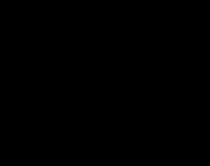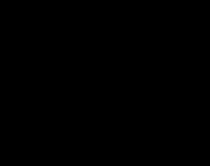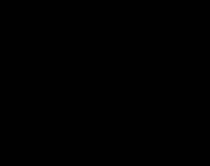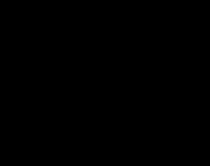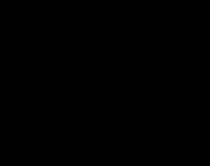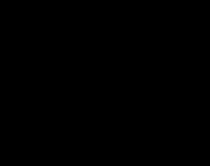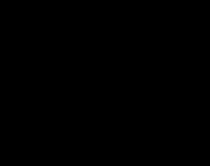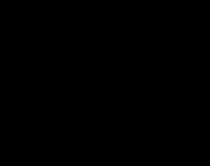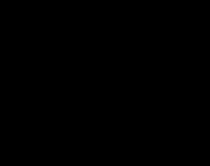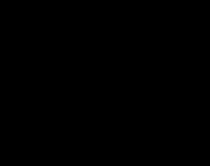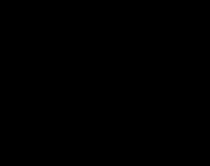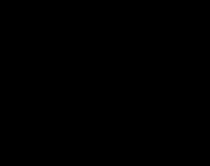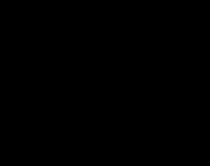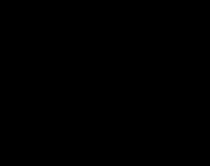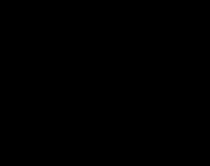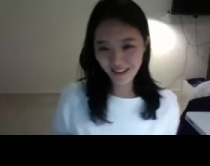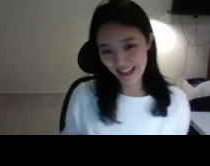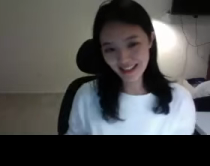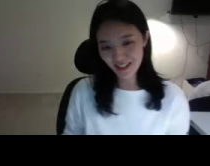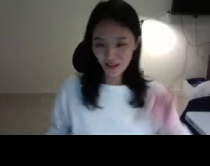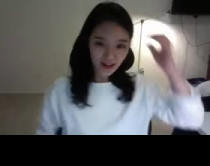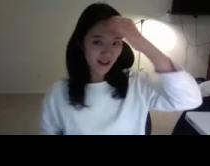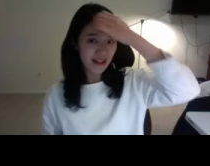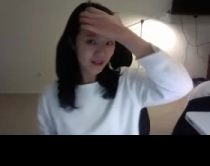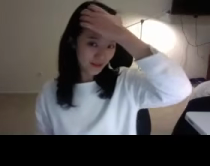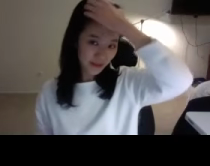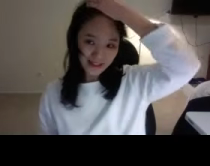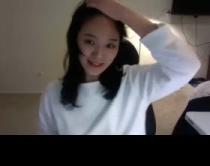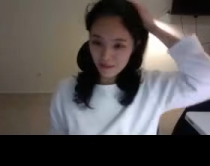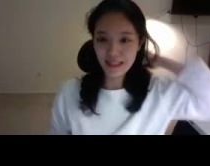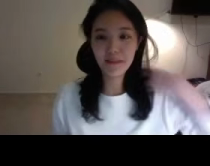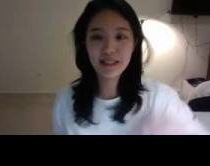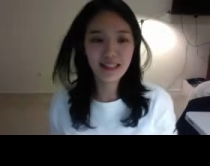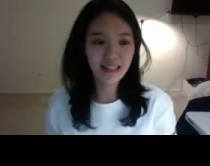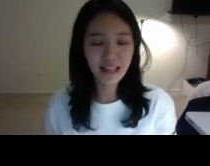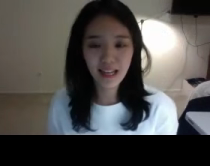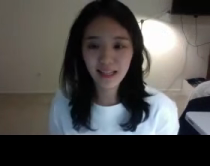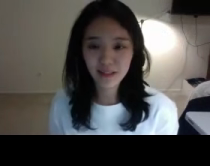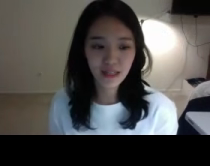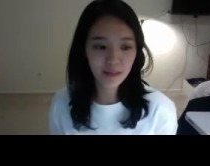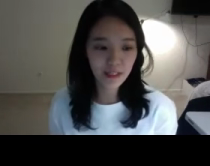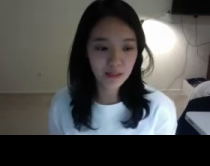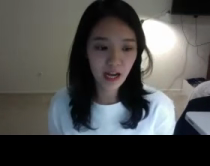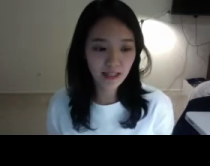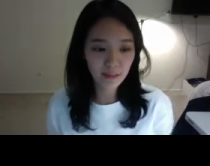And we can see your screen, so you can go ahead. Yeah. Okay, so hello everyone. My name is Seung-In, and today I'm going to be talking about